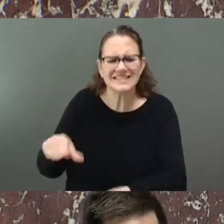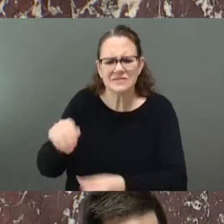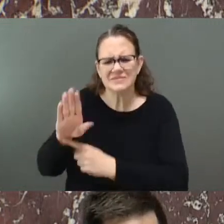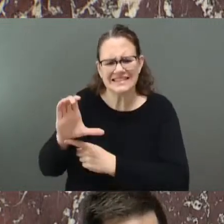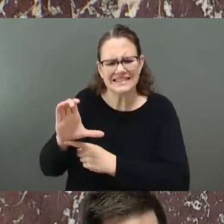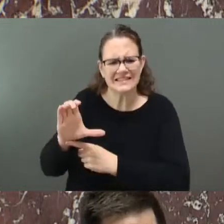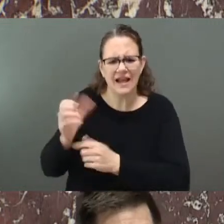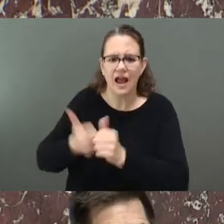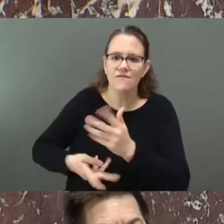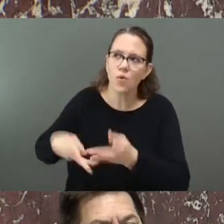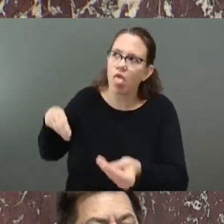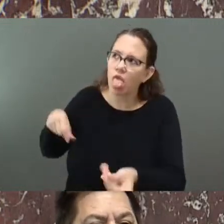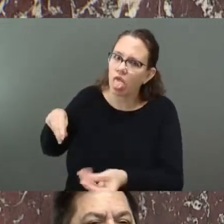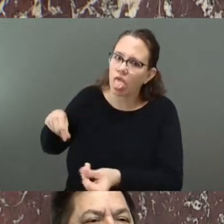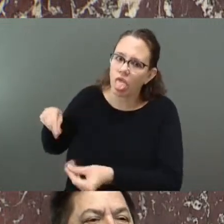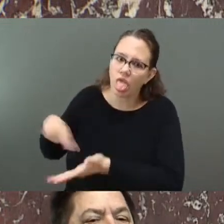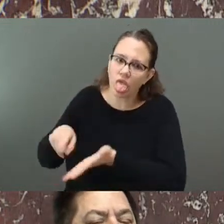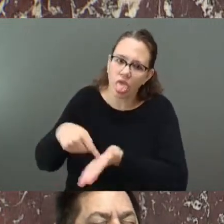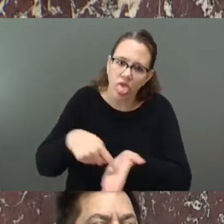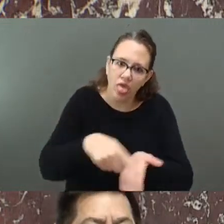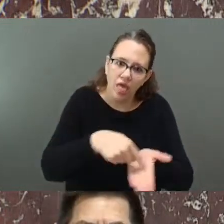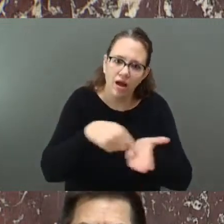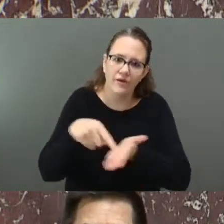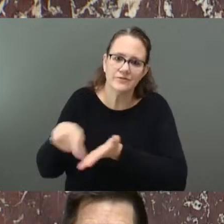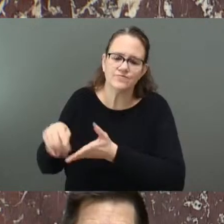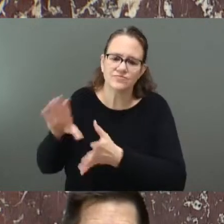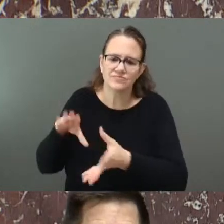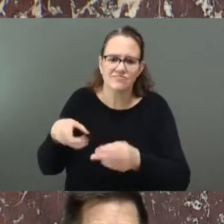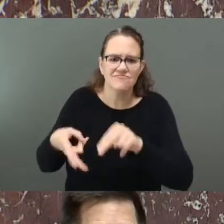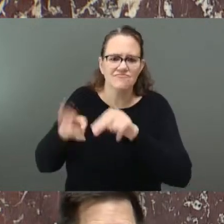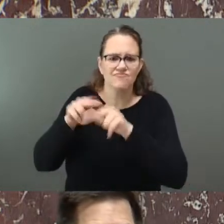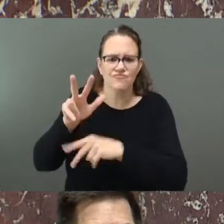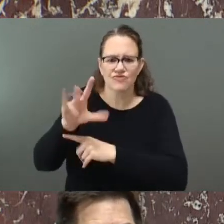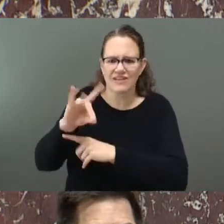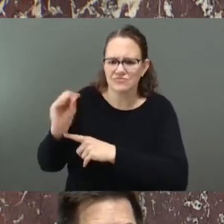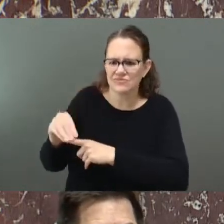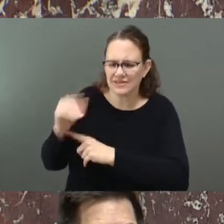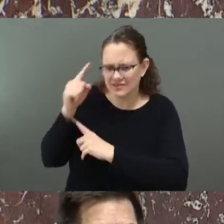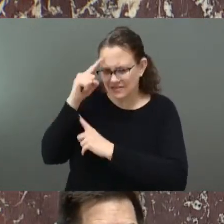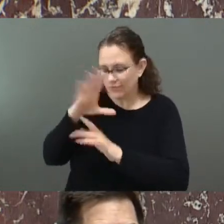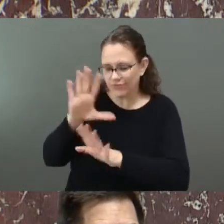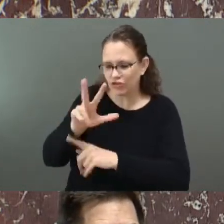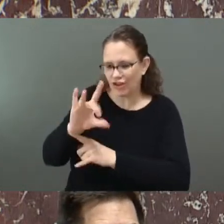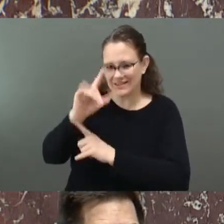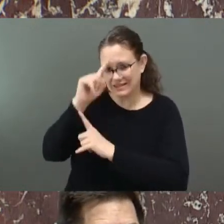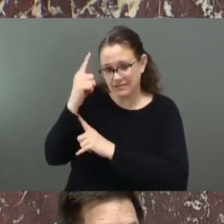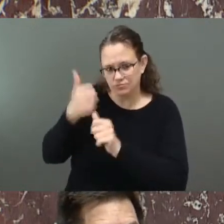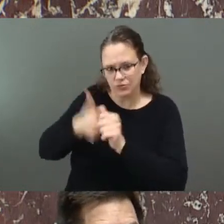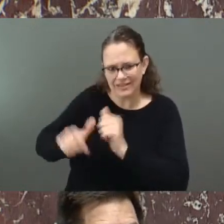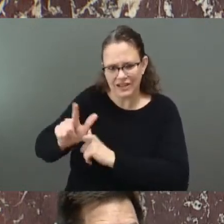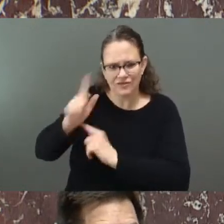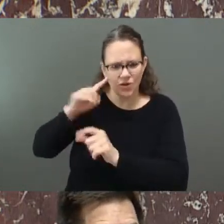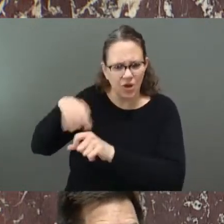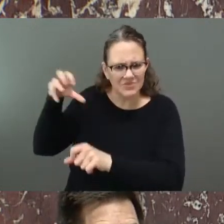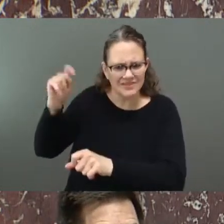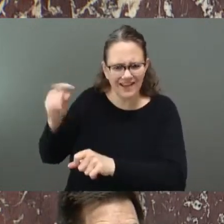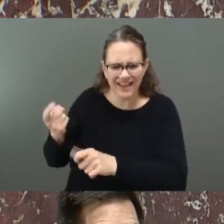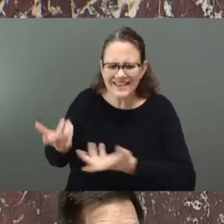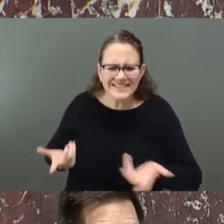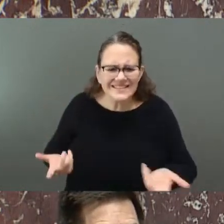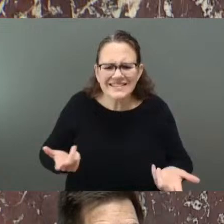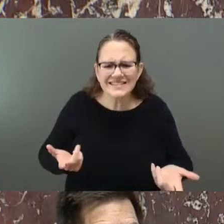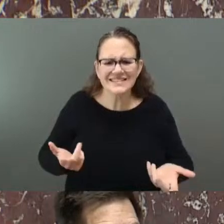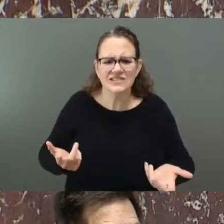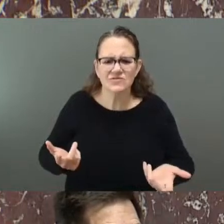hike to 38 cents a litre at the pump with his carbon tax, even though emissions are rising. And the minister might want to talk about our position